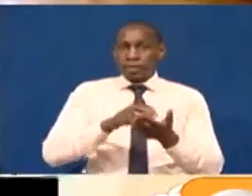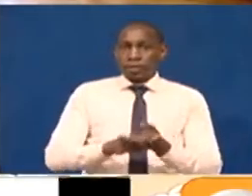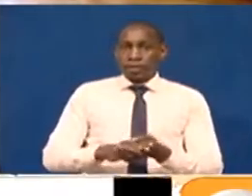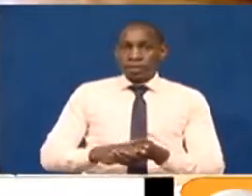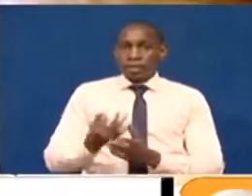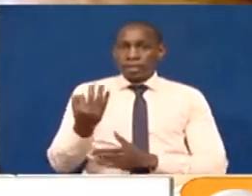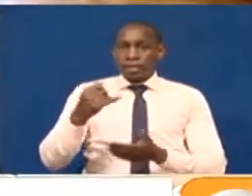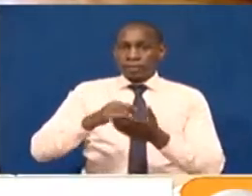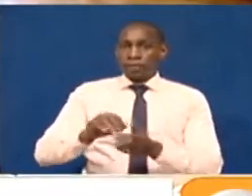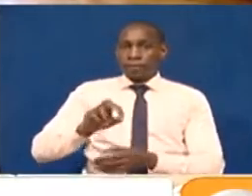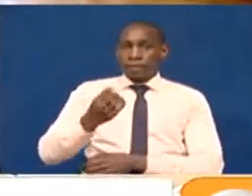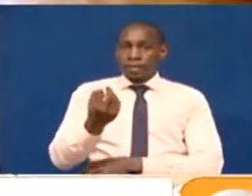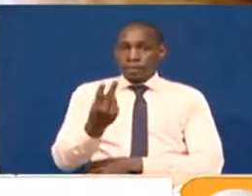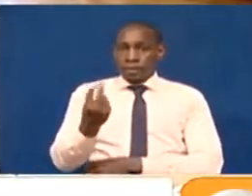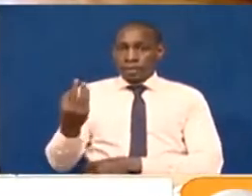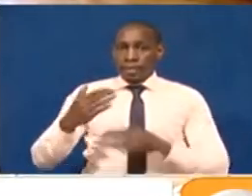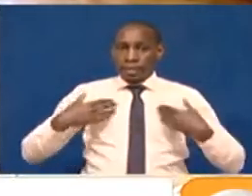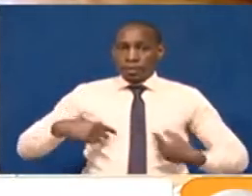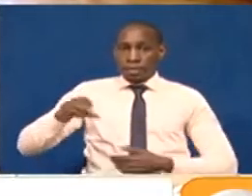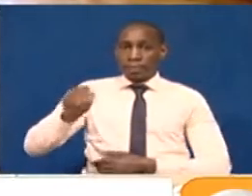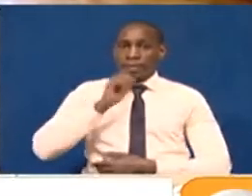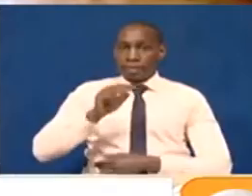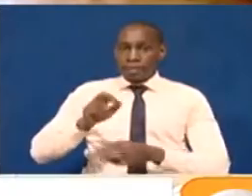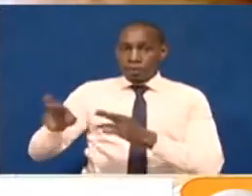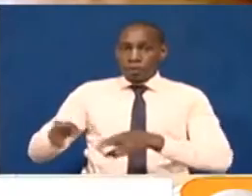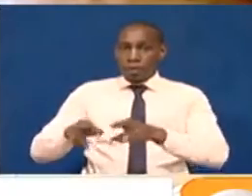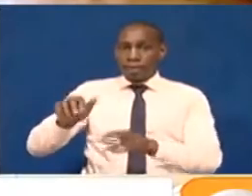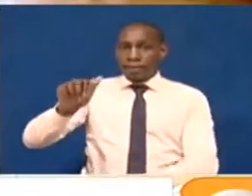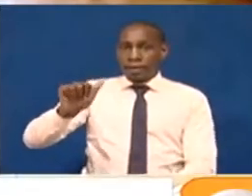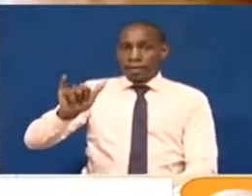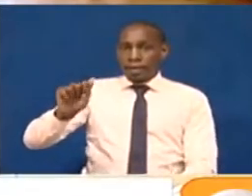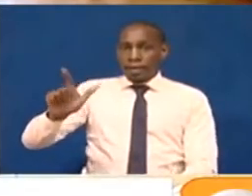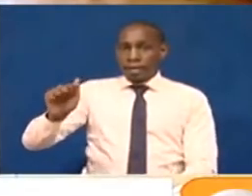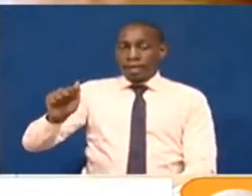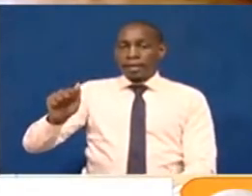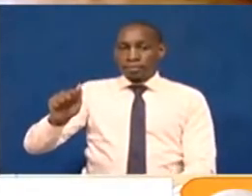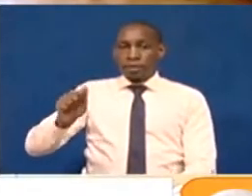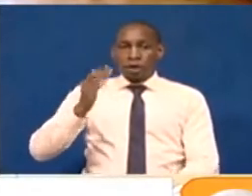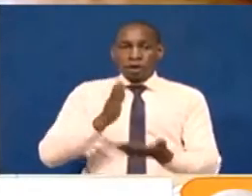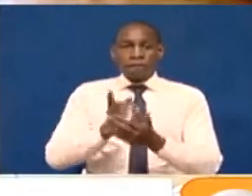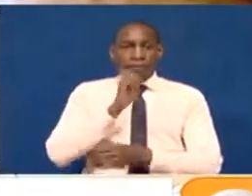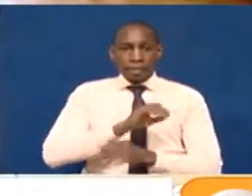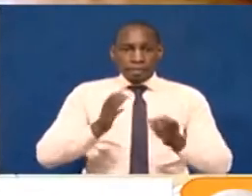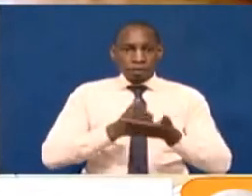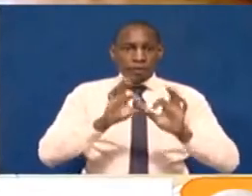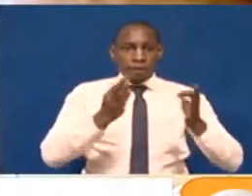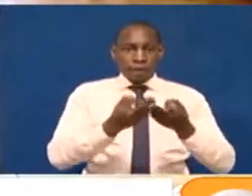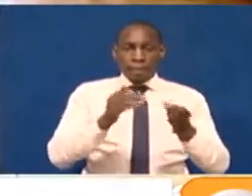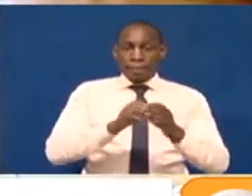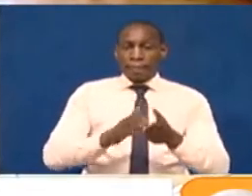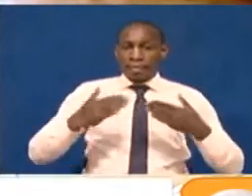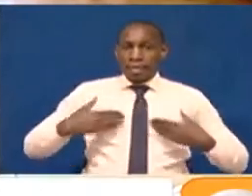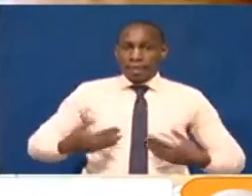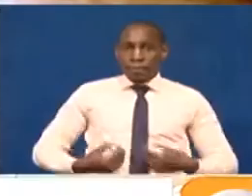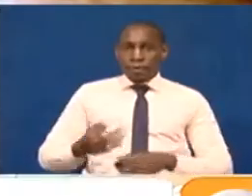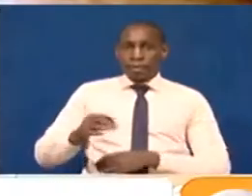Three of the 23 bodies so far removed from River Yala in the last 3 months have been positively identified by family members. The bodies